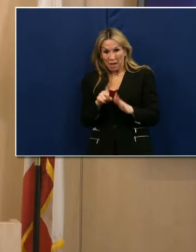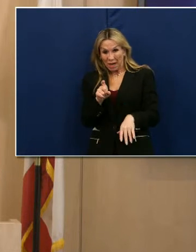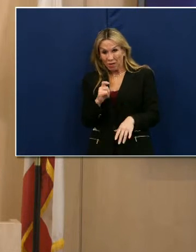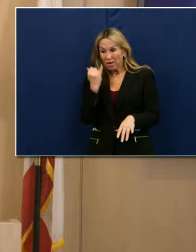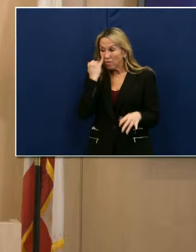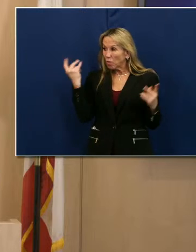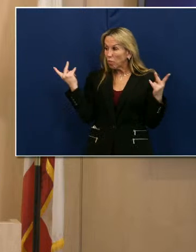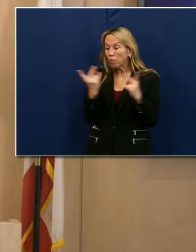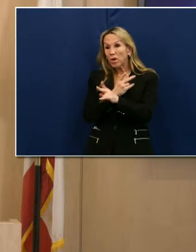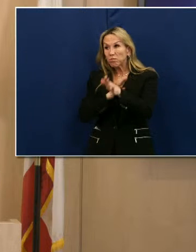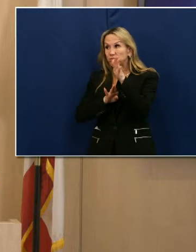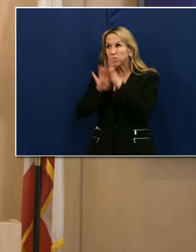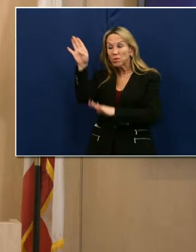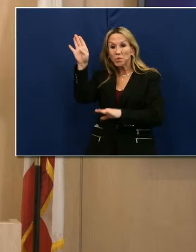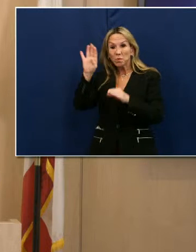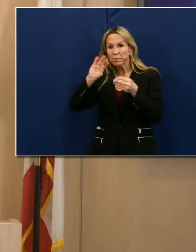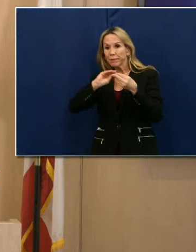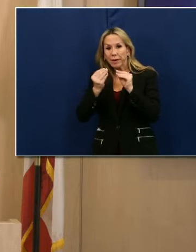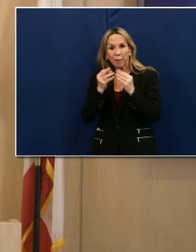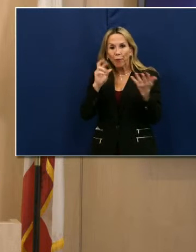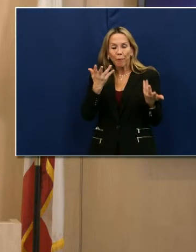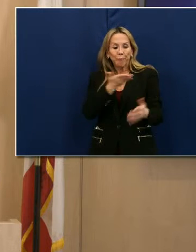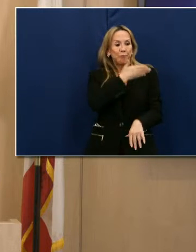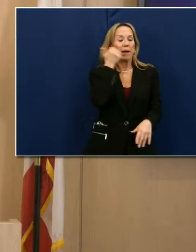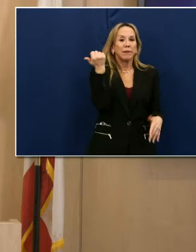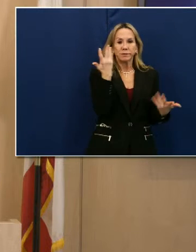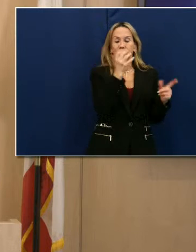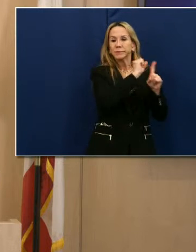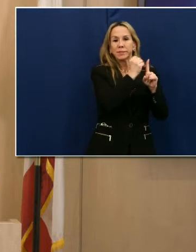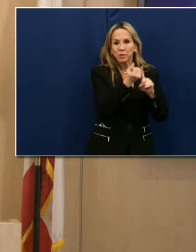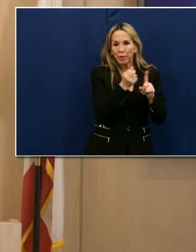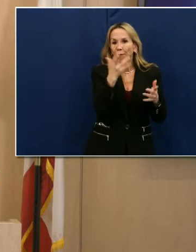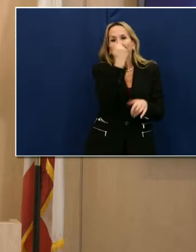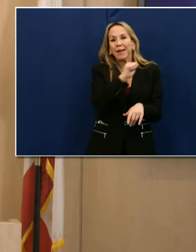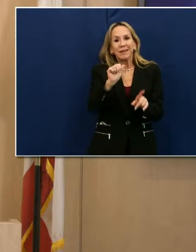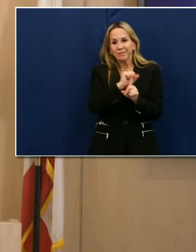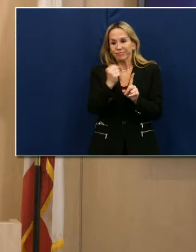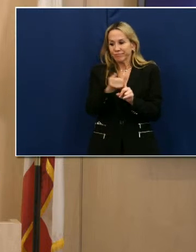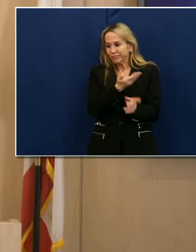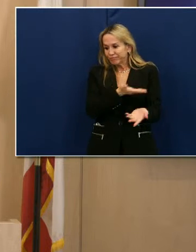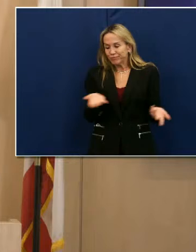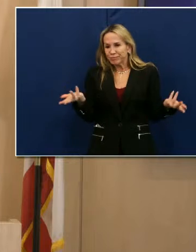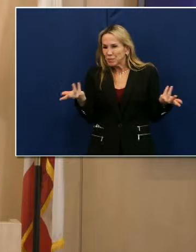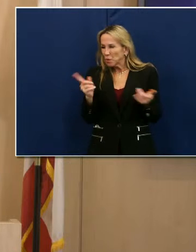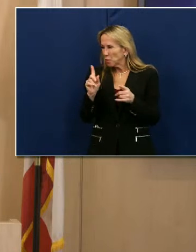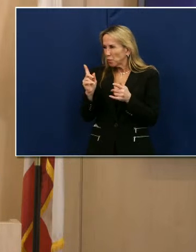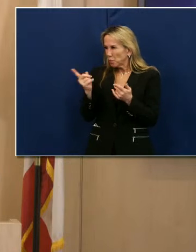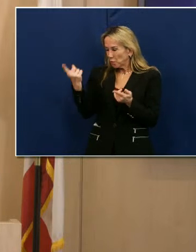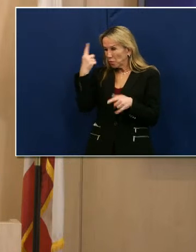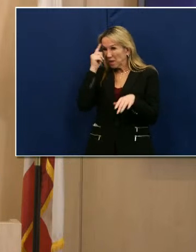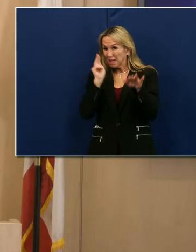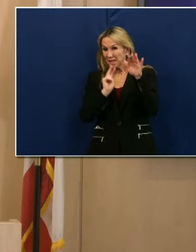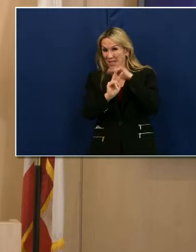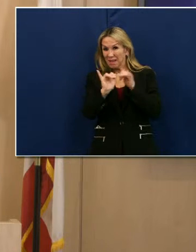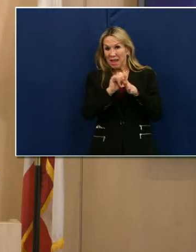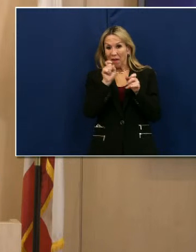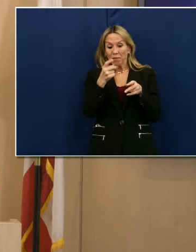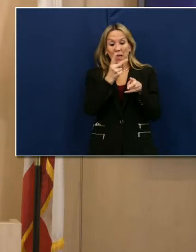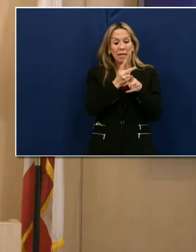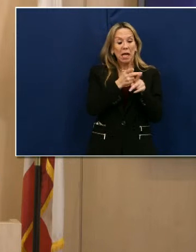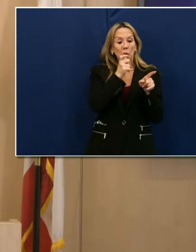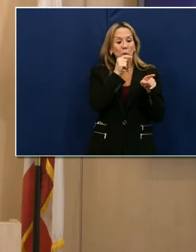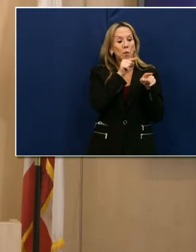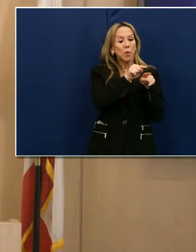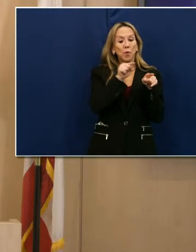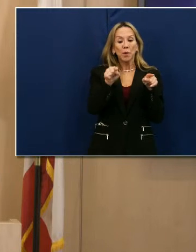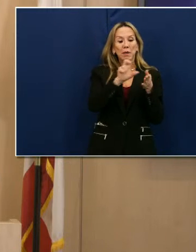case scenario or the best scenario? And which of those scenarios do you think care rationing is going to be